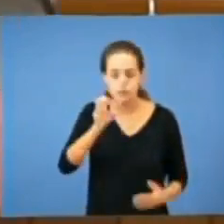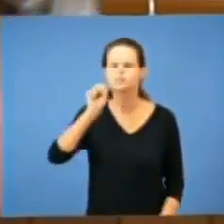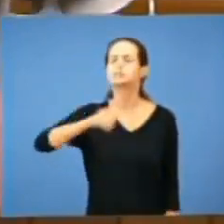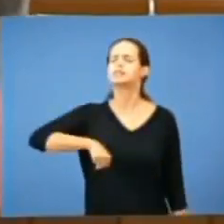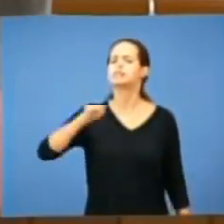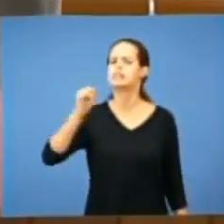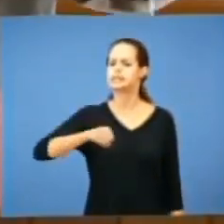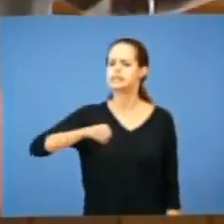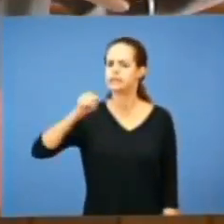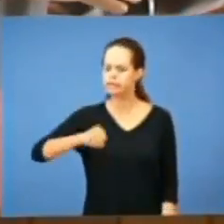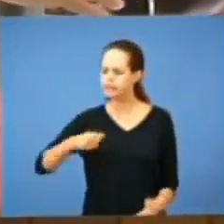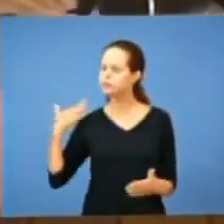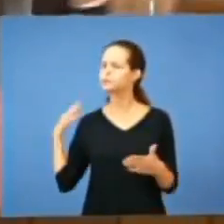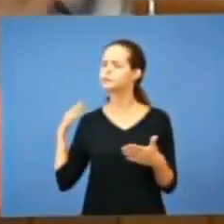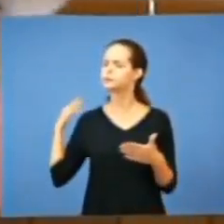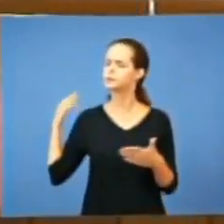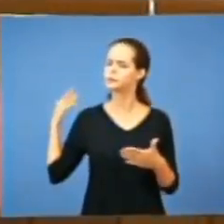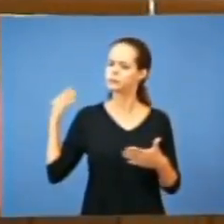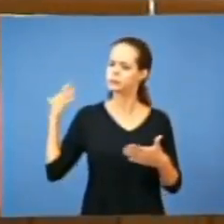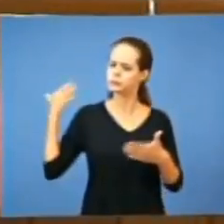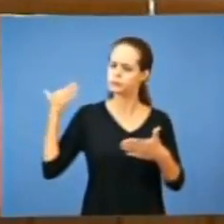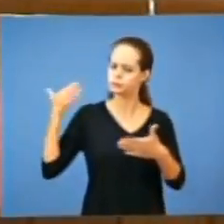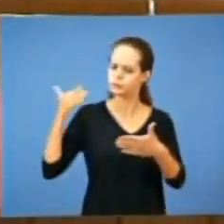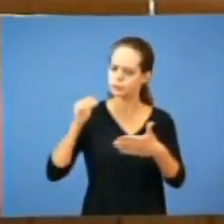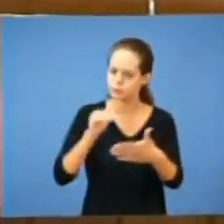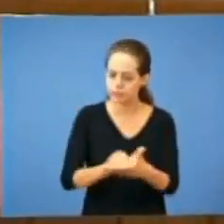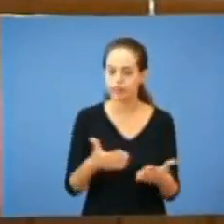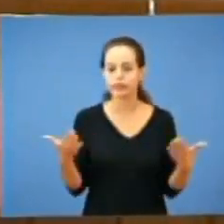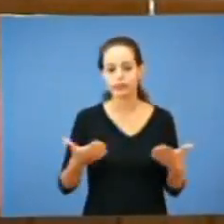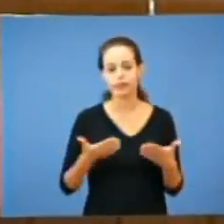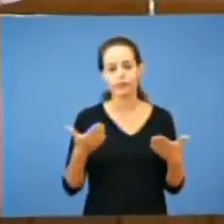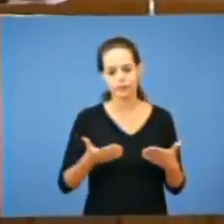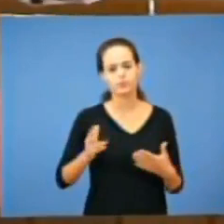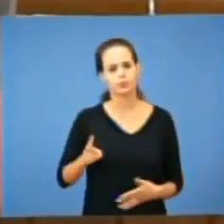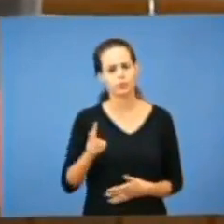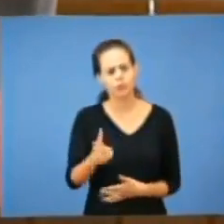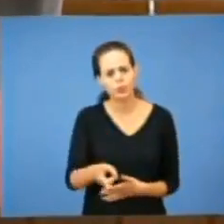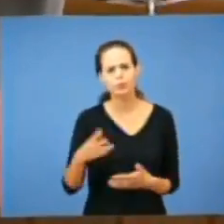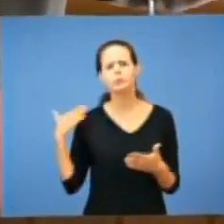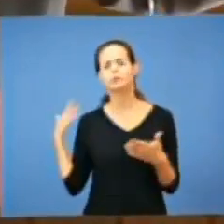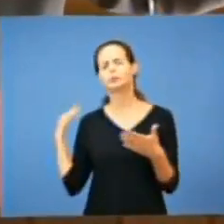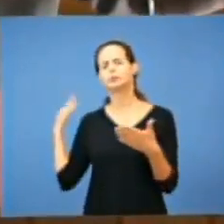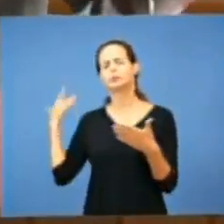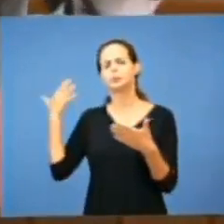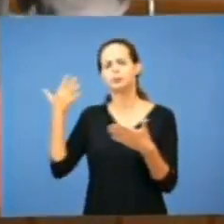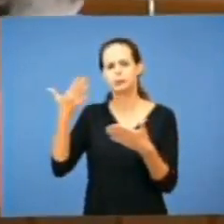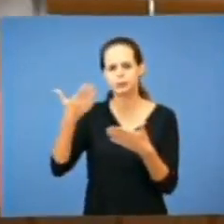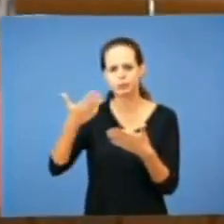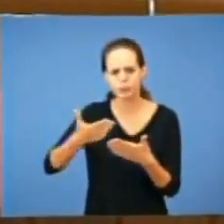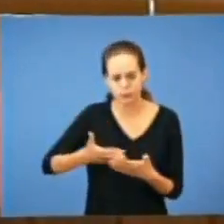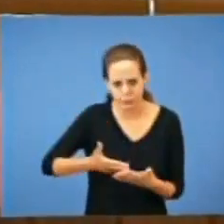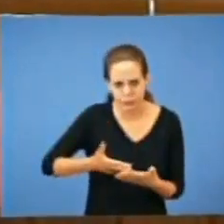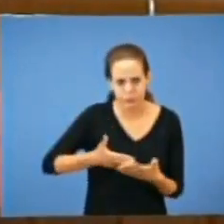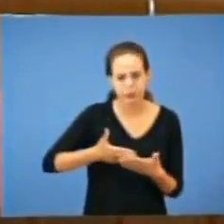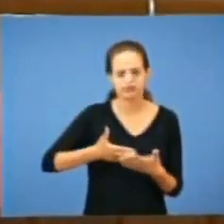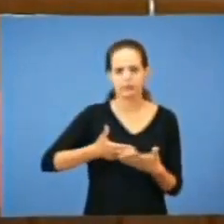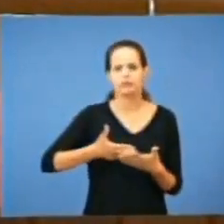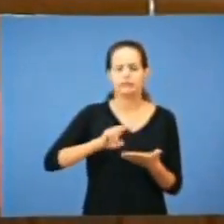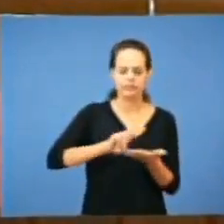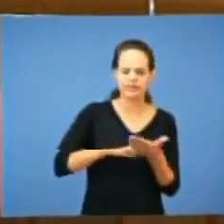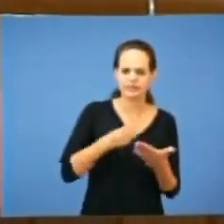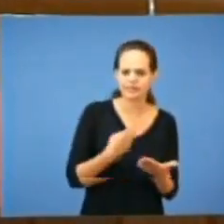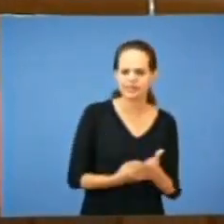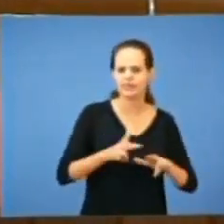it continued. It was hidden. The word was translated into Latin. It was